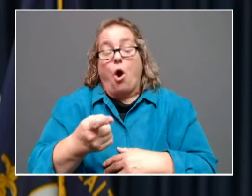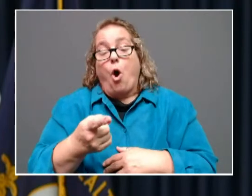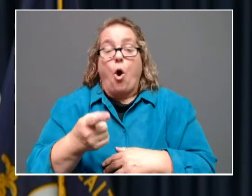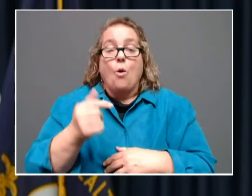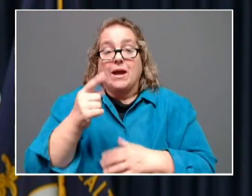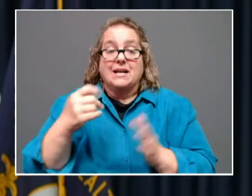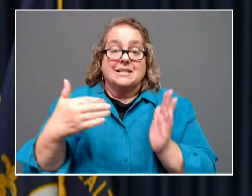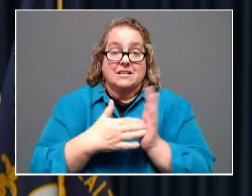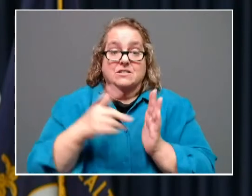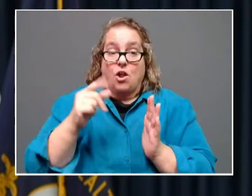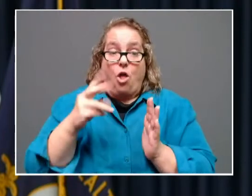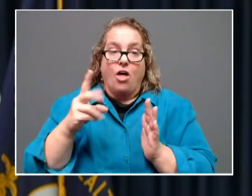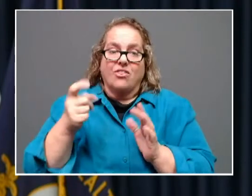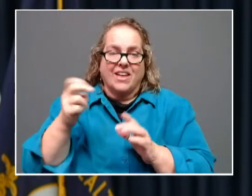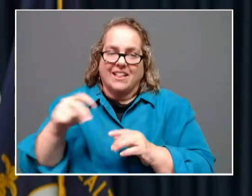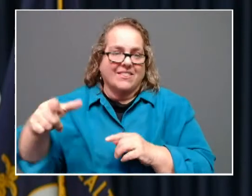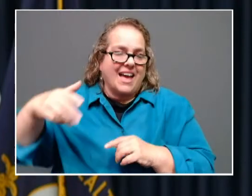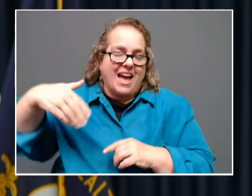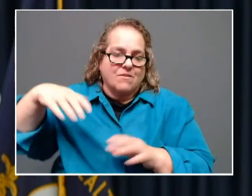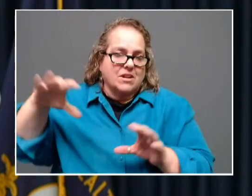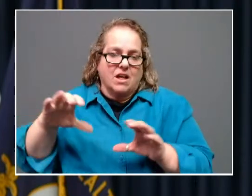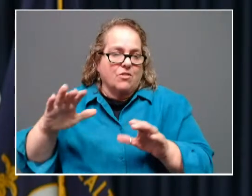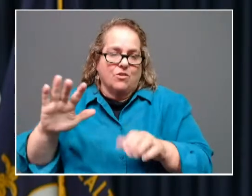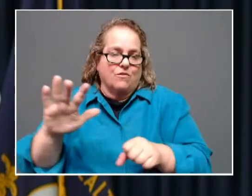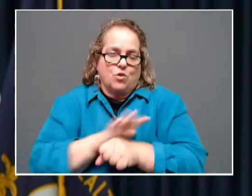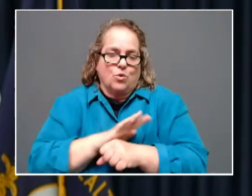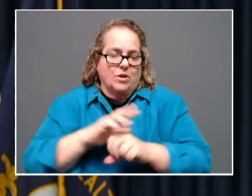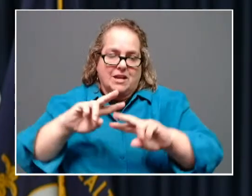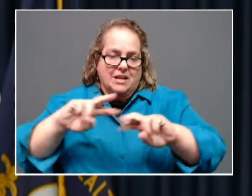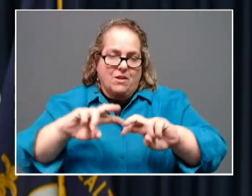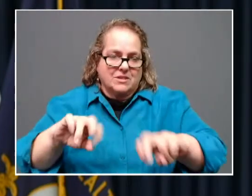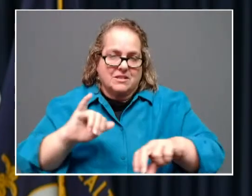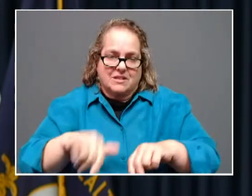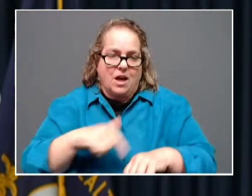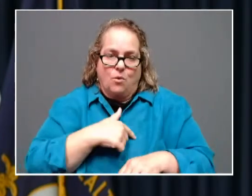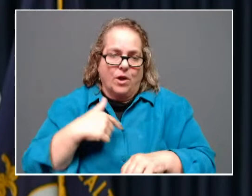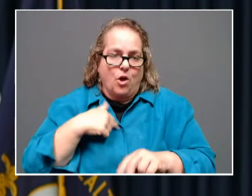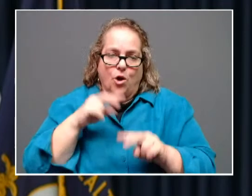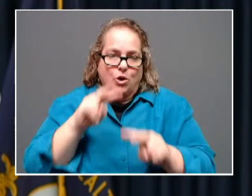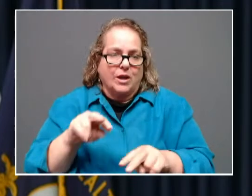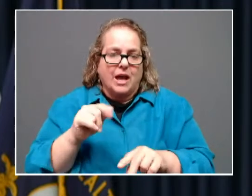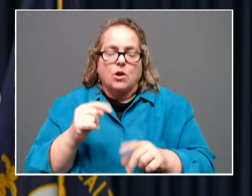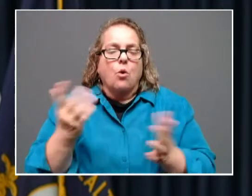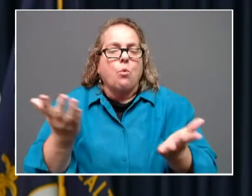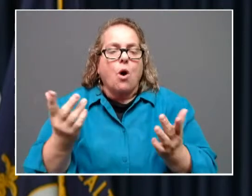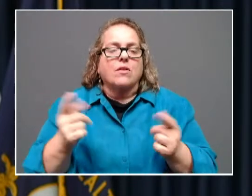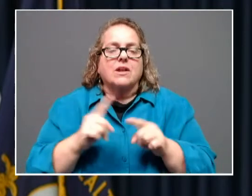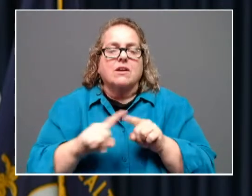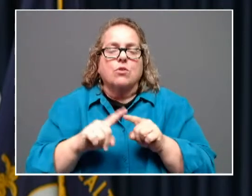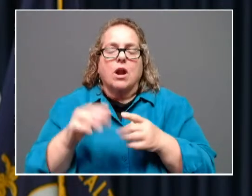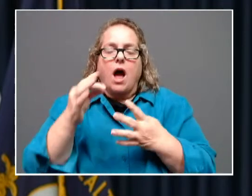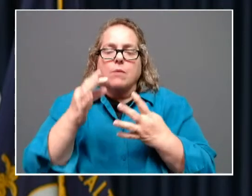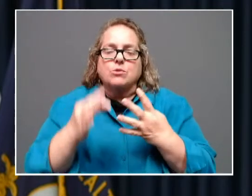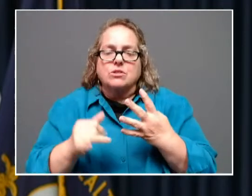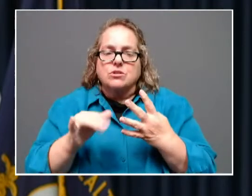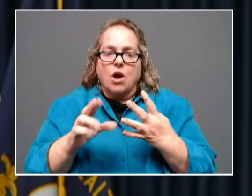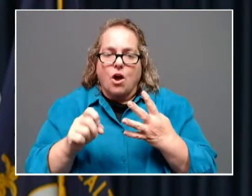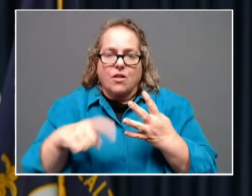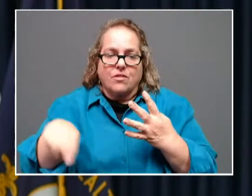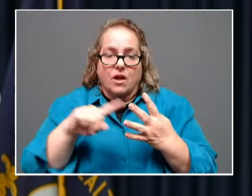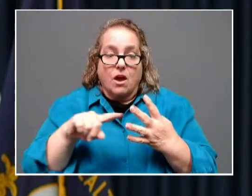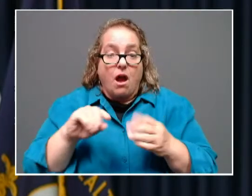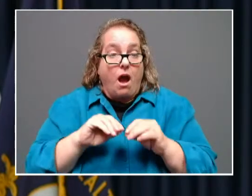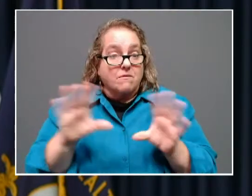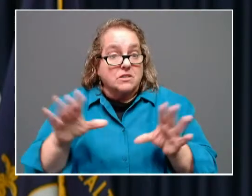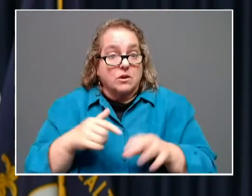then they haven't done the full analysis, as we are looking at what different options there are out there. Now, obviously, when we take